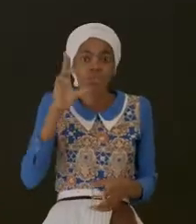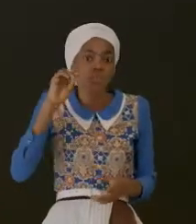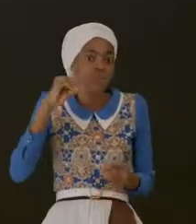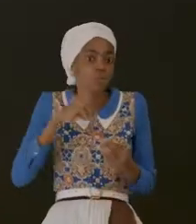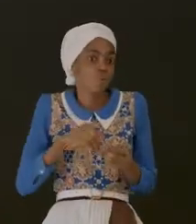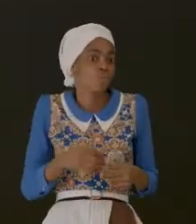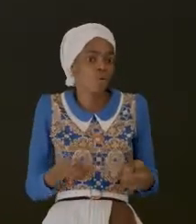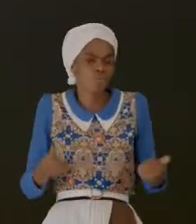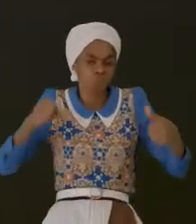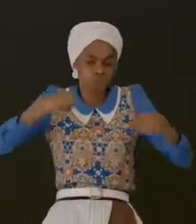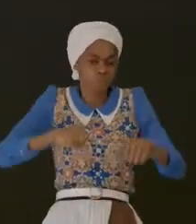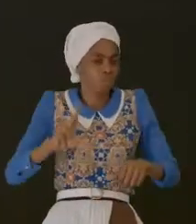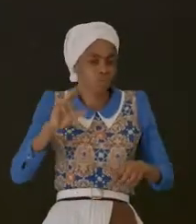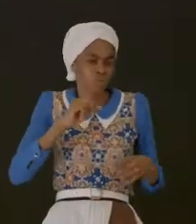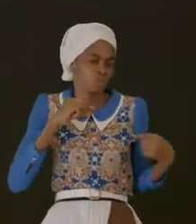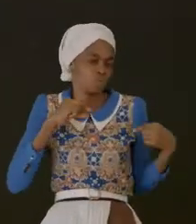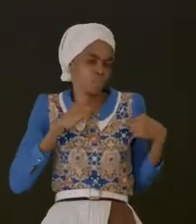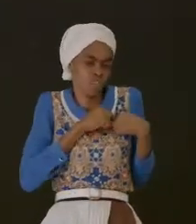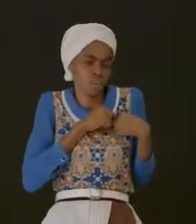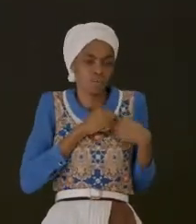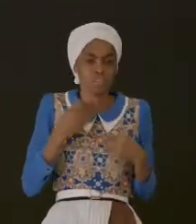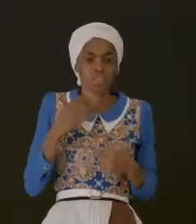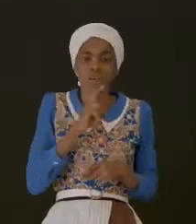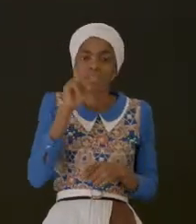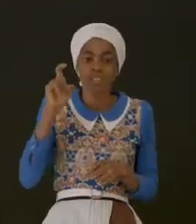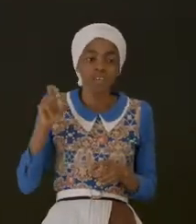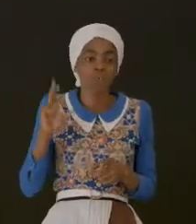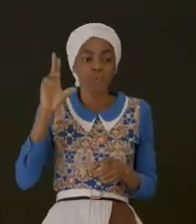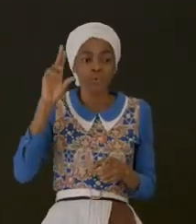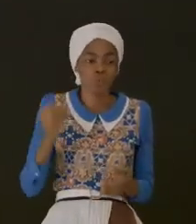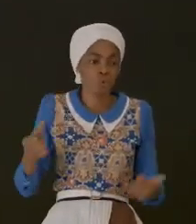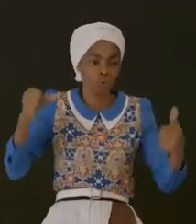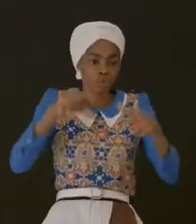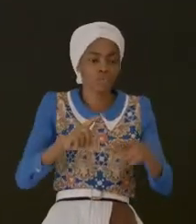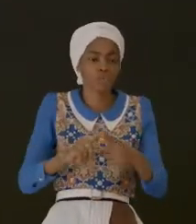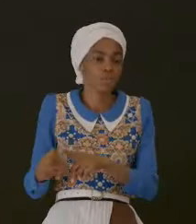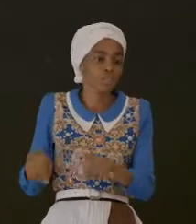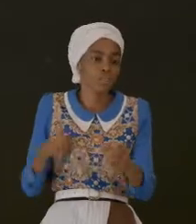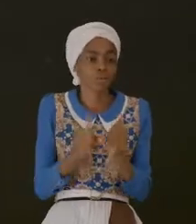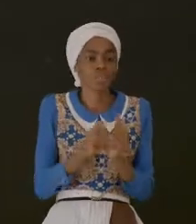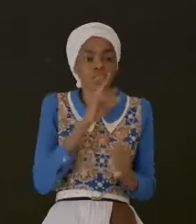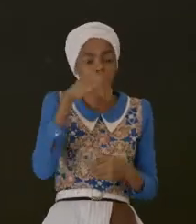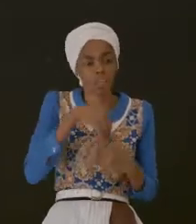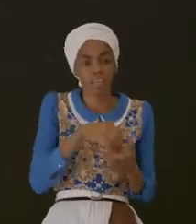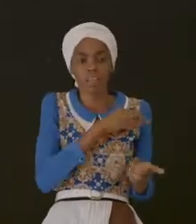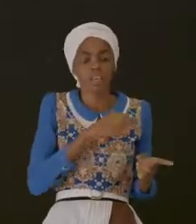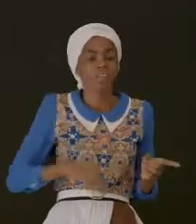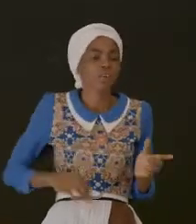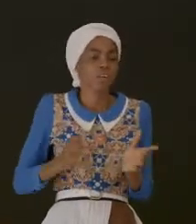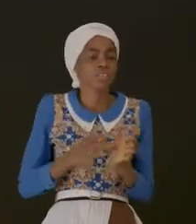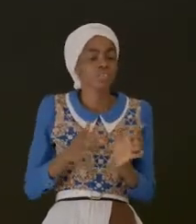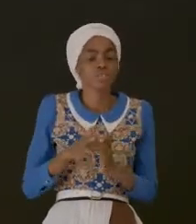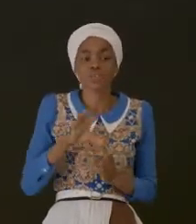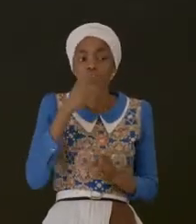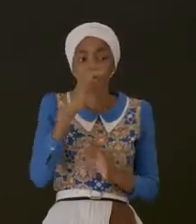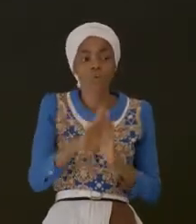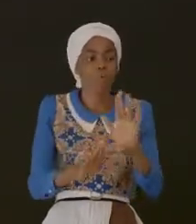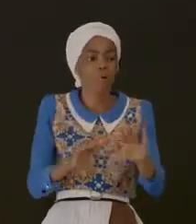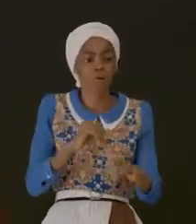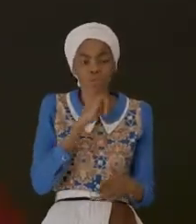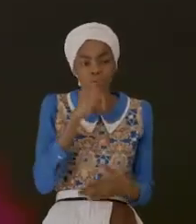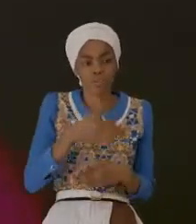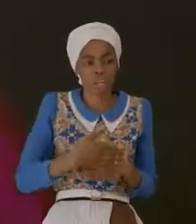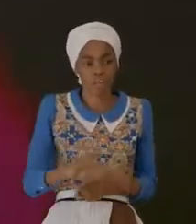condemnation to them which are in Christ Jesus us who walk not up to the Flesh